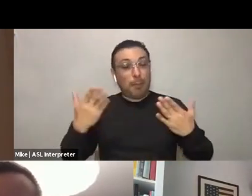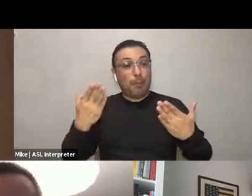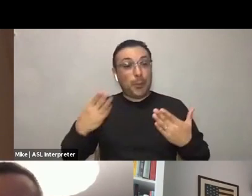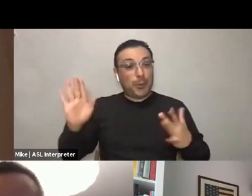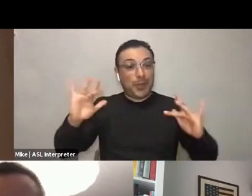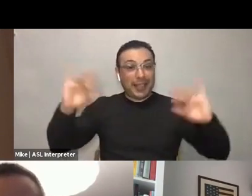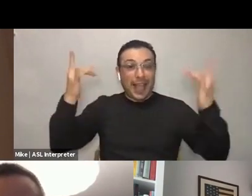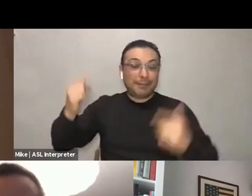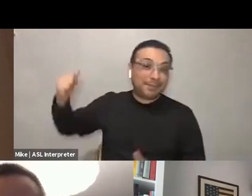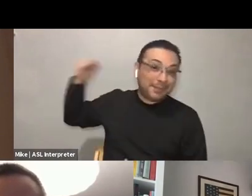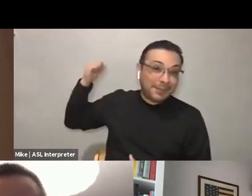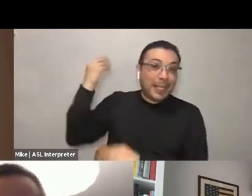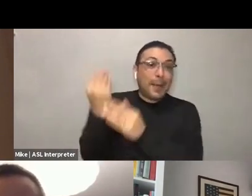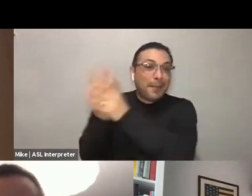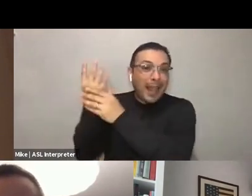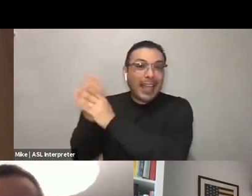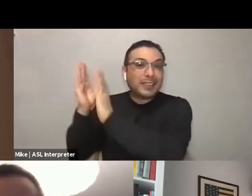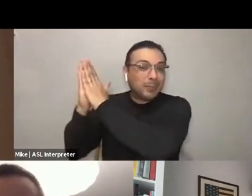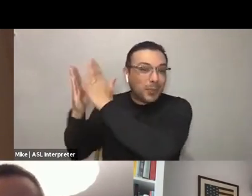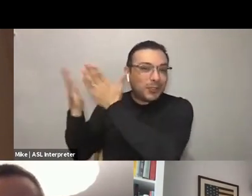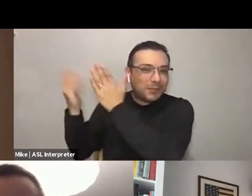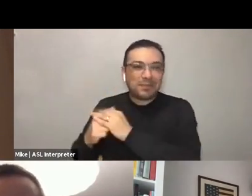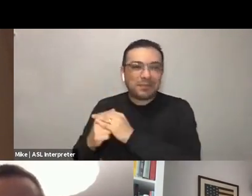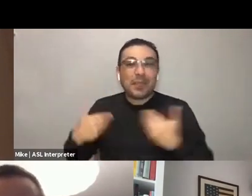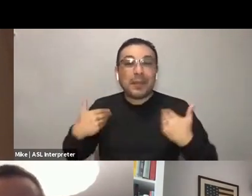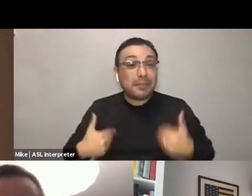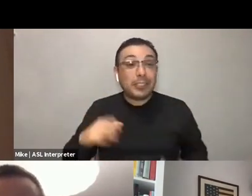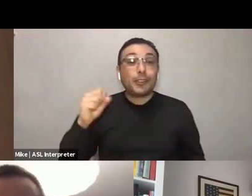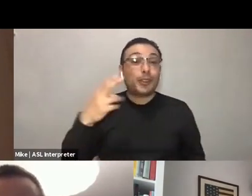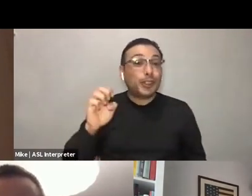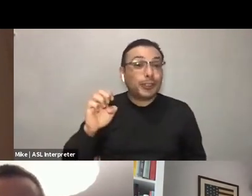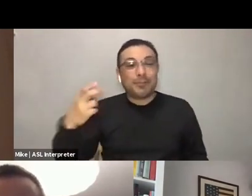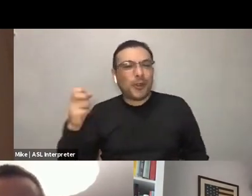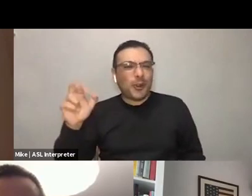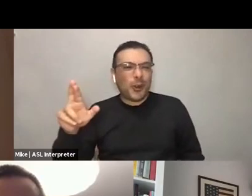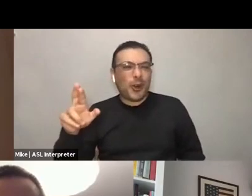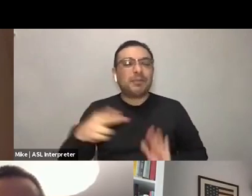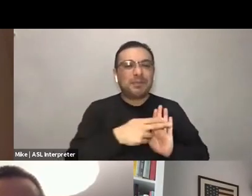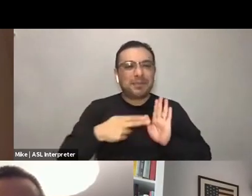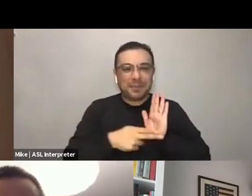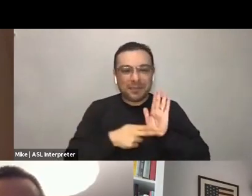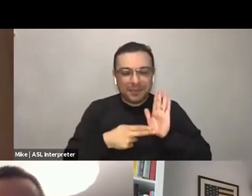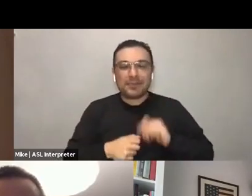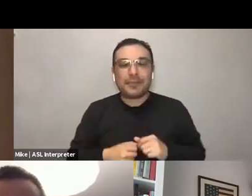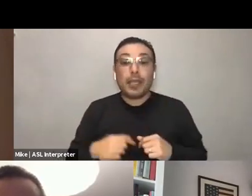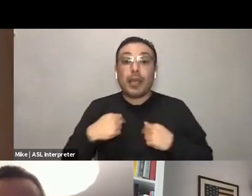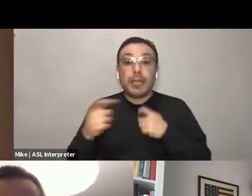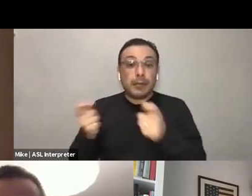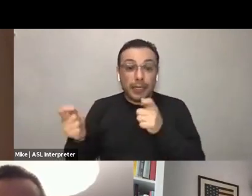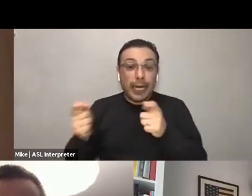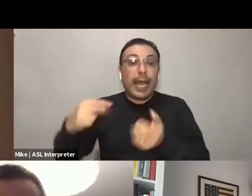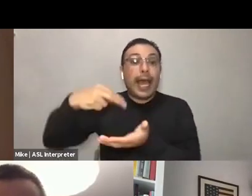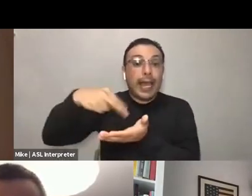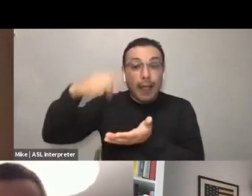pictures in my background and my bedroom. I use her pronouns, she, her, and I'm, I work, I run the Dances for a Variable